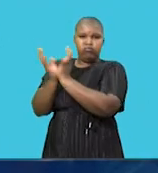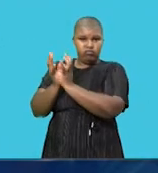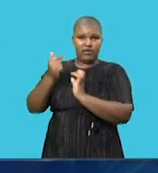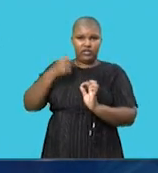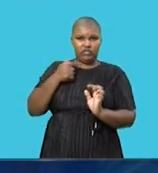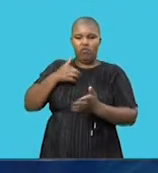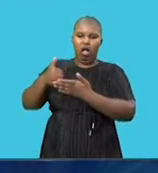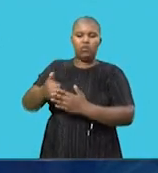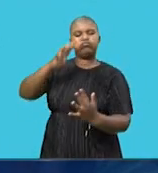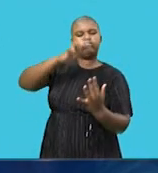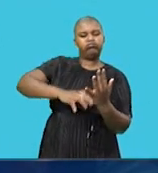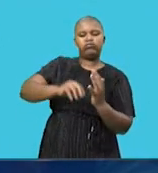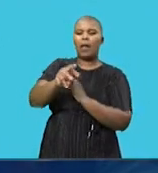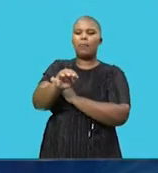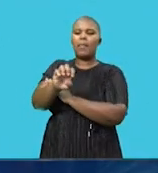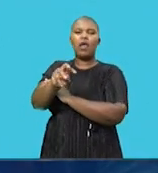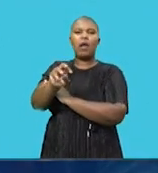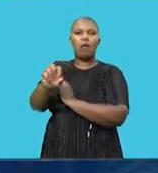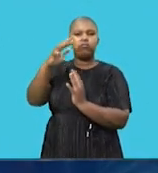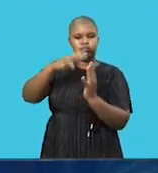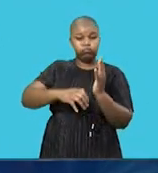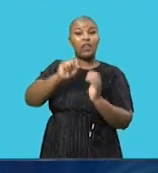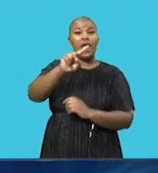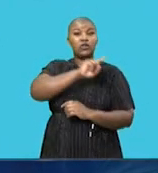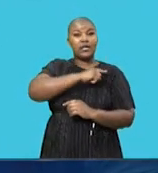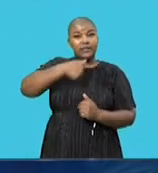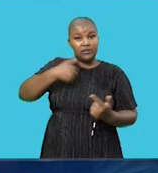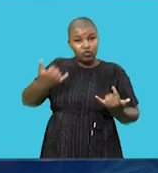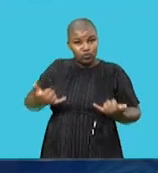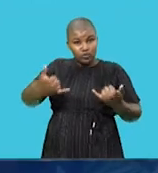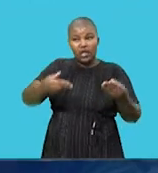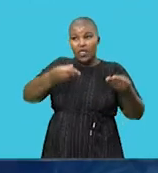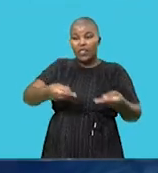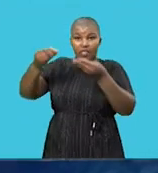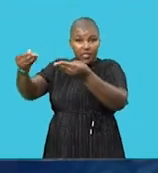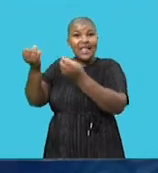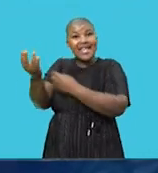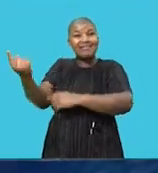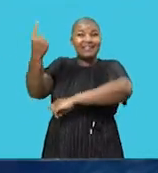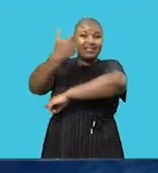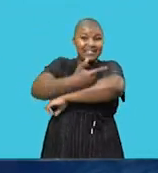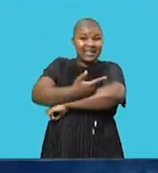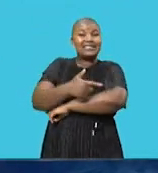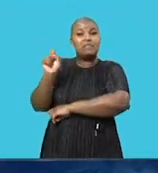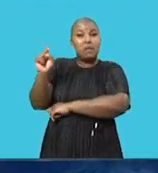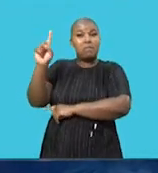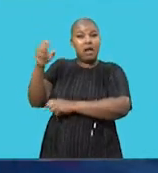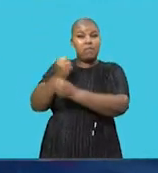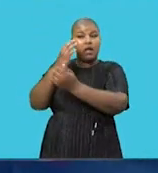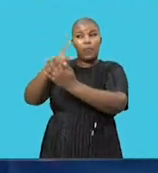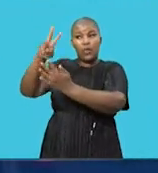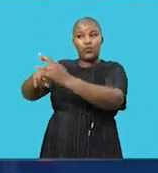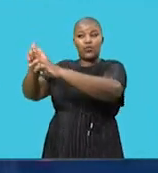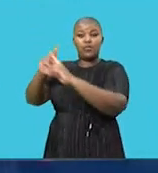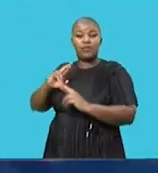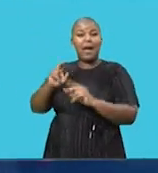i-memorandum. Today njengoba bobona sizile-ke na sizoyi-hand over sibapha i-7 days. But it's quite disappointing ukuthi this is not